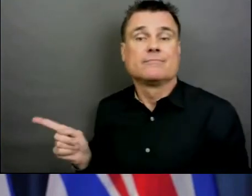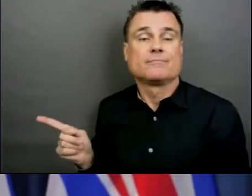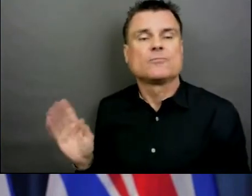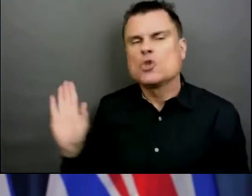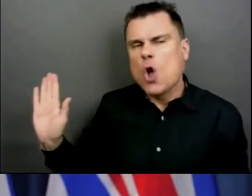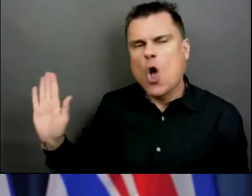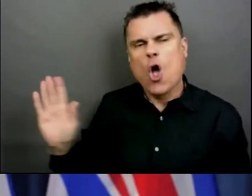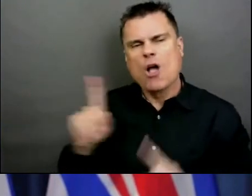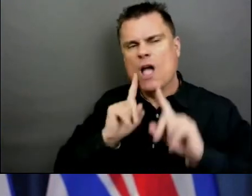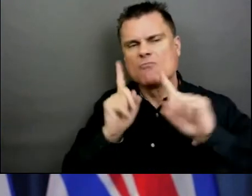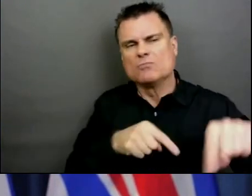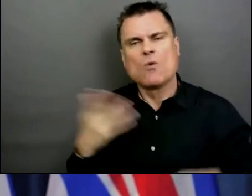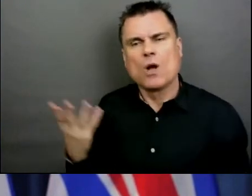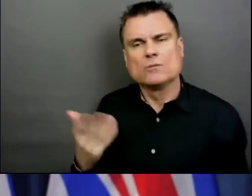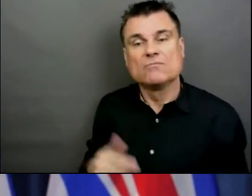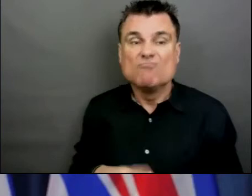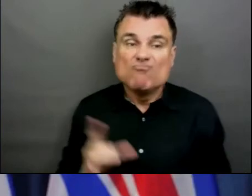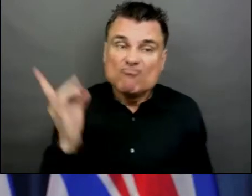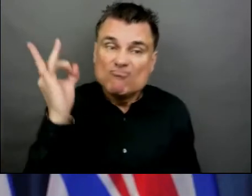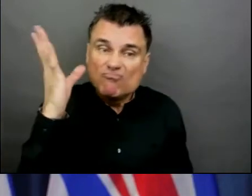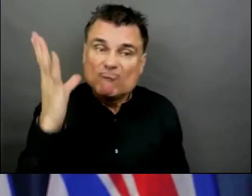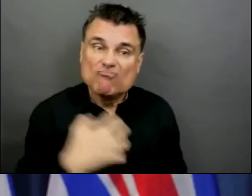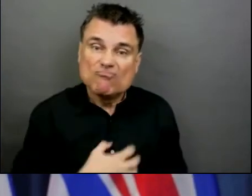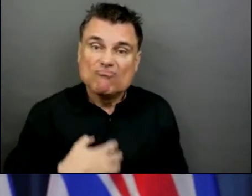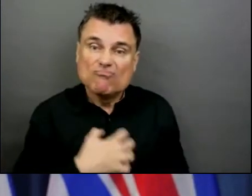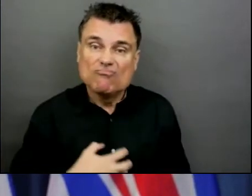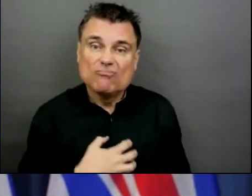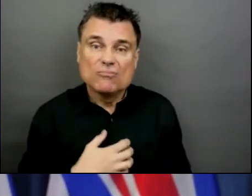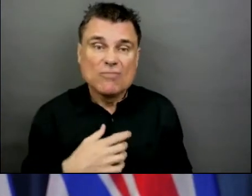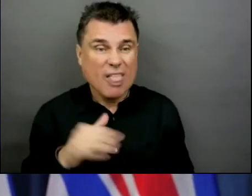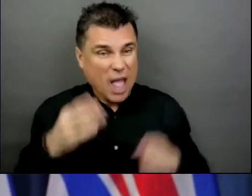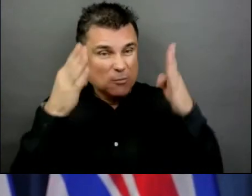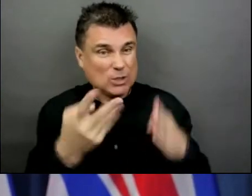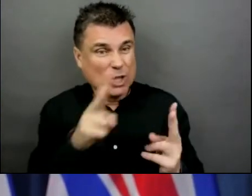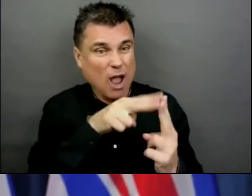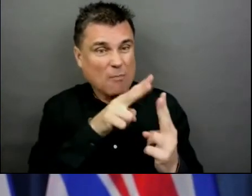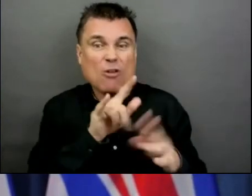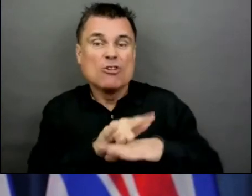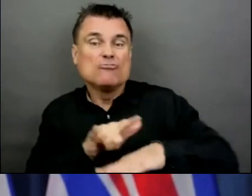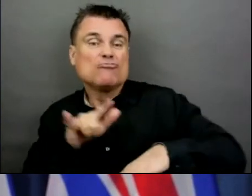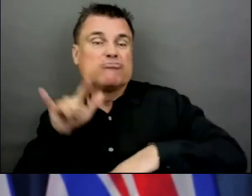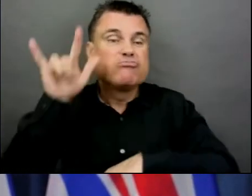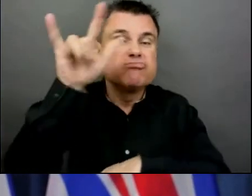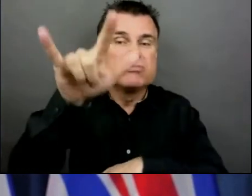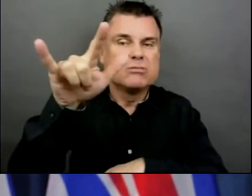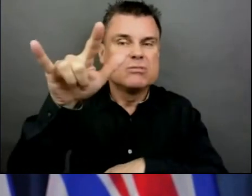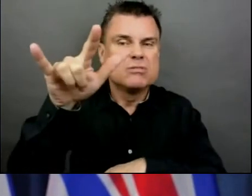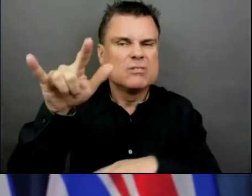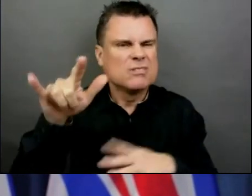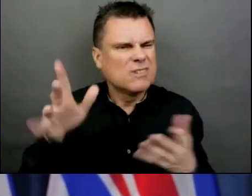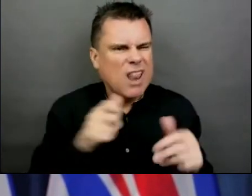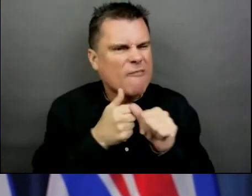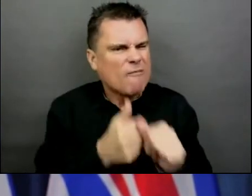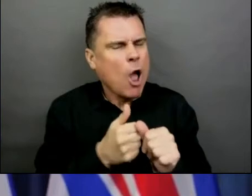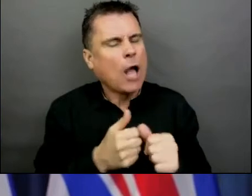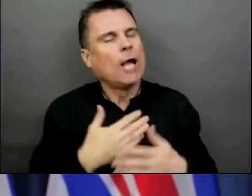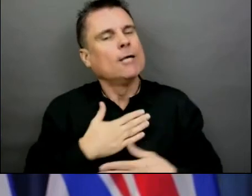in a long time. It shows a complete lack of any sort of ethical or moral compass on people who would do such a